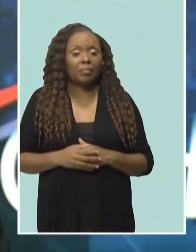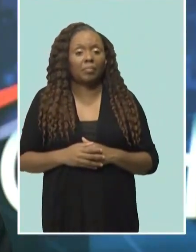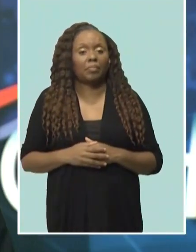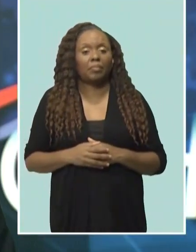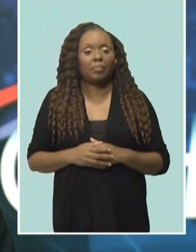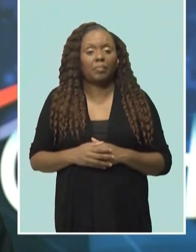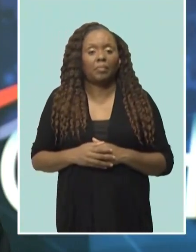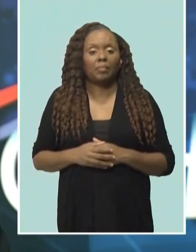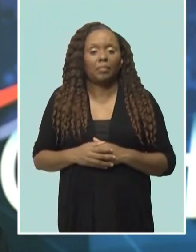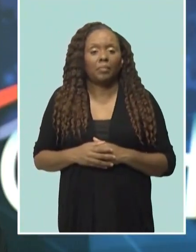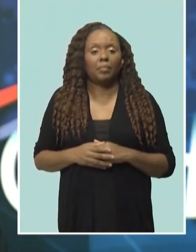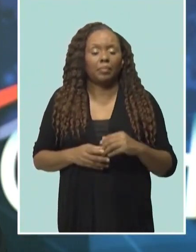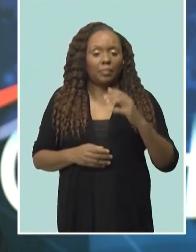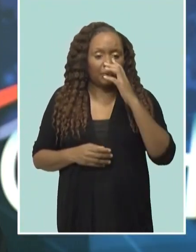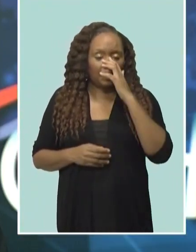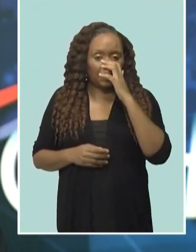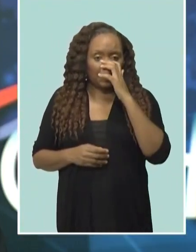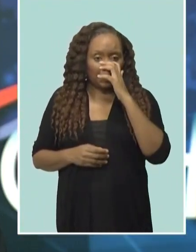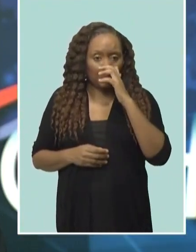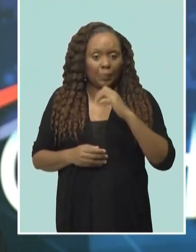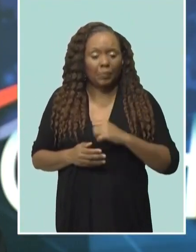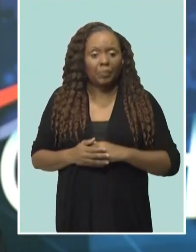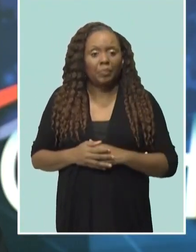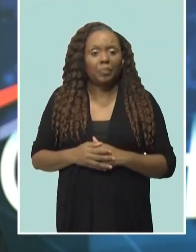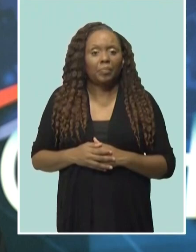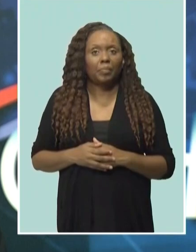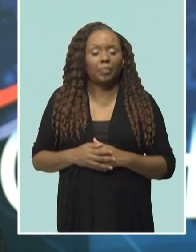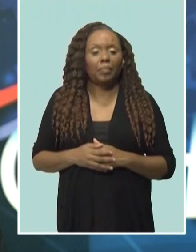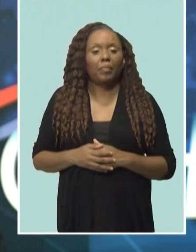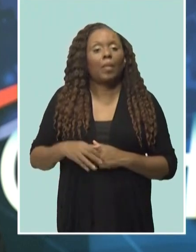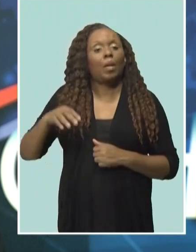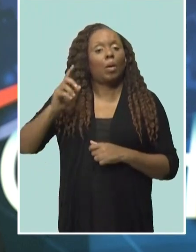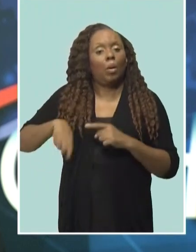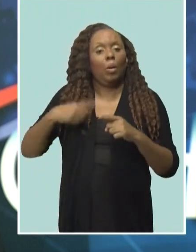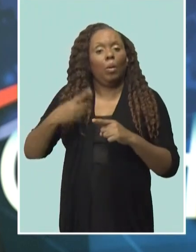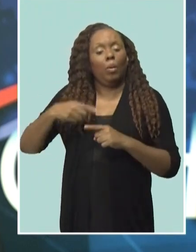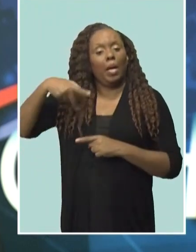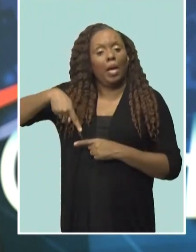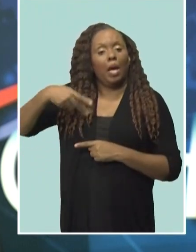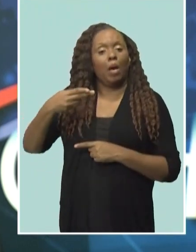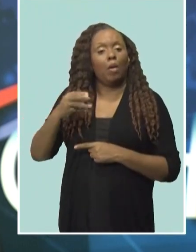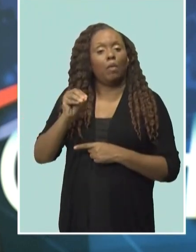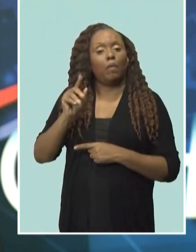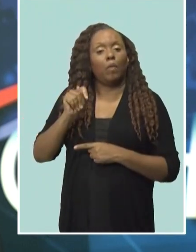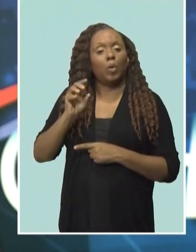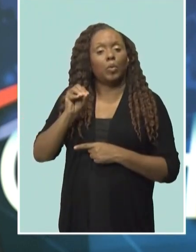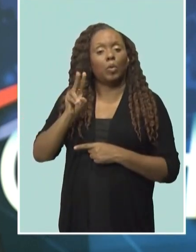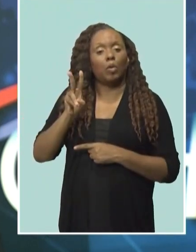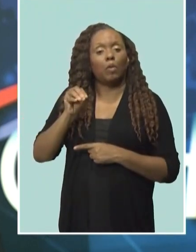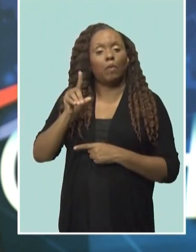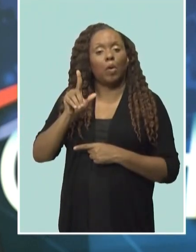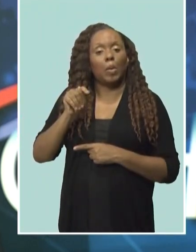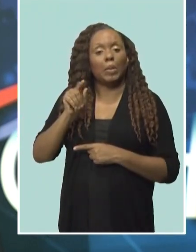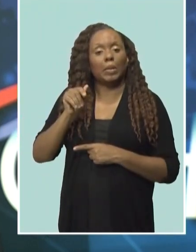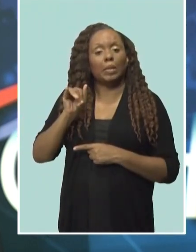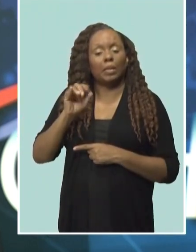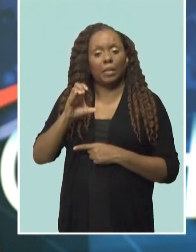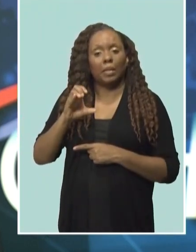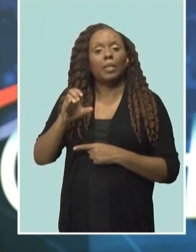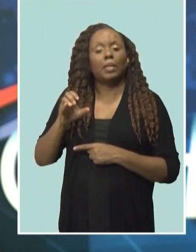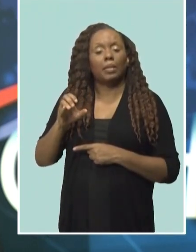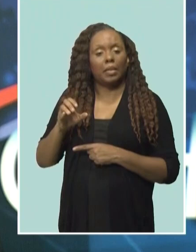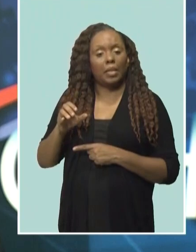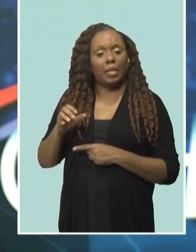Mr. Graves added that photovoltaic systems being damaged during a weather system will result in reduced generated capacity for